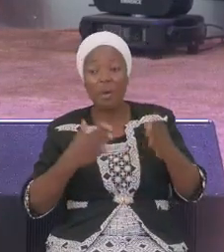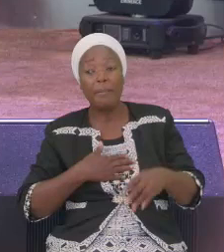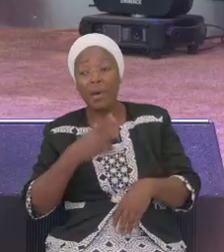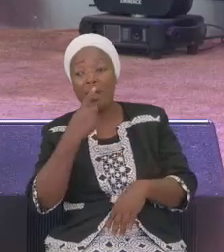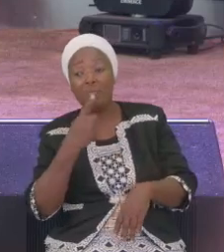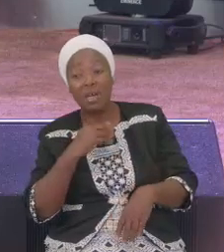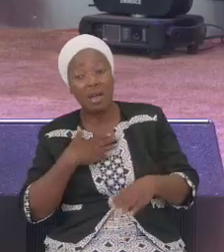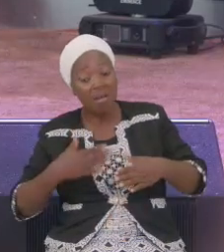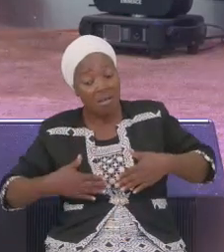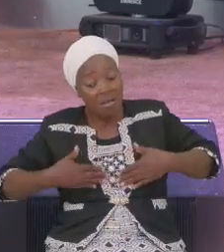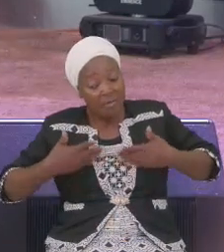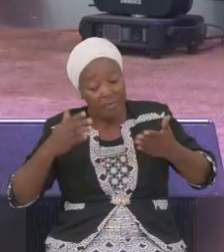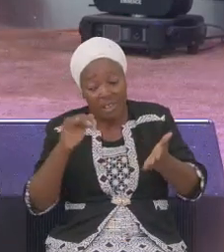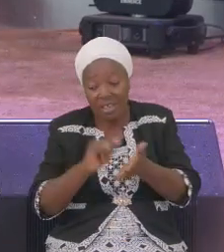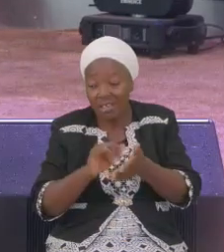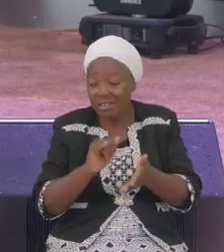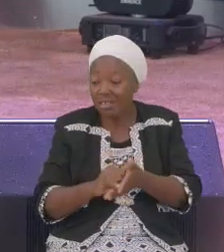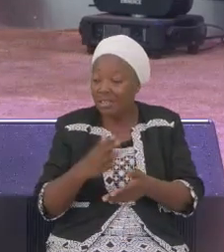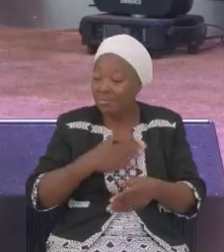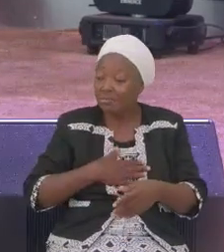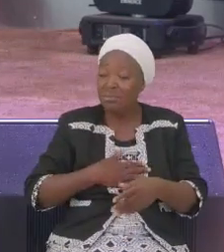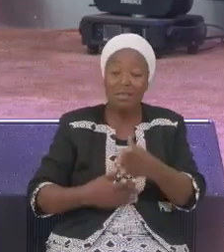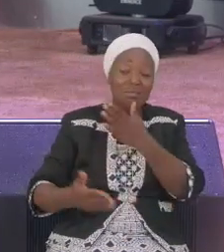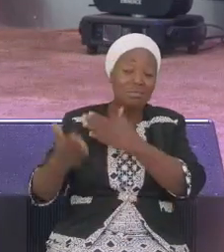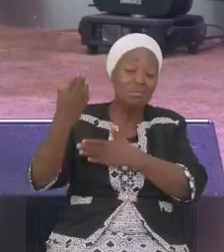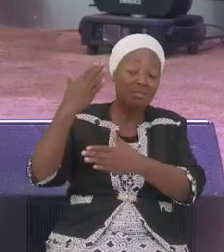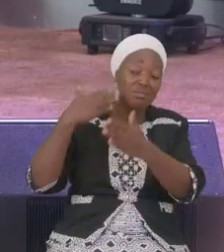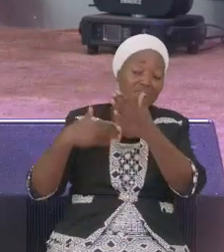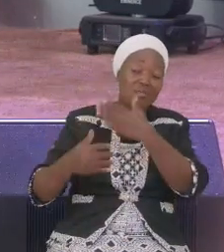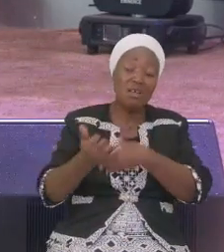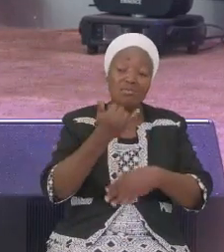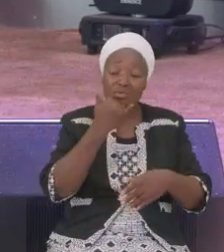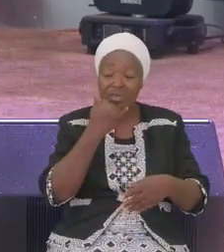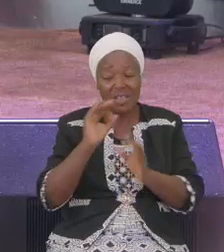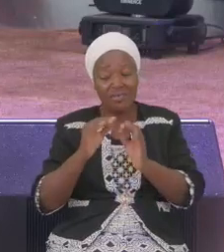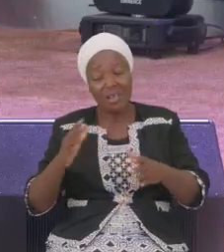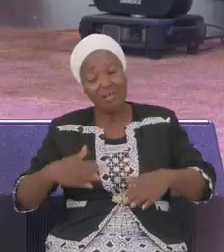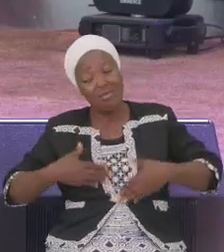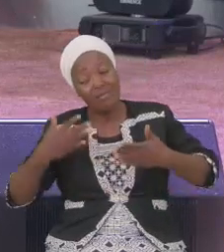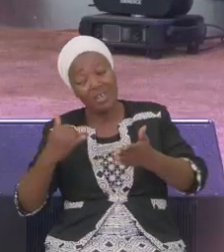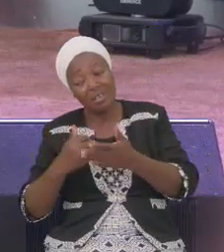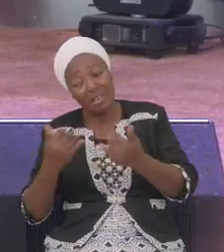that I've been in trouble, I might lose this, lose that. But